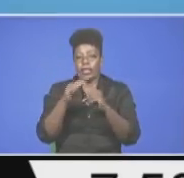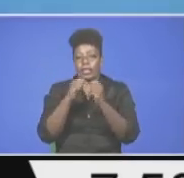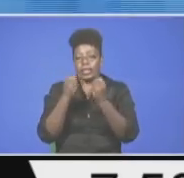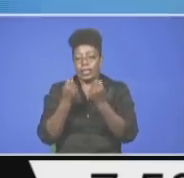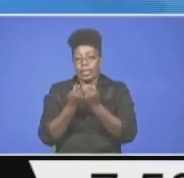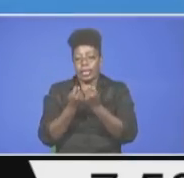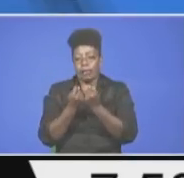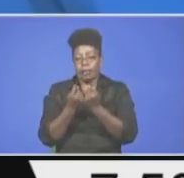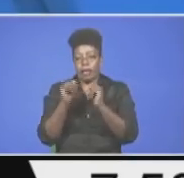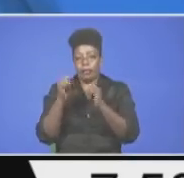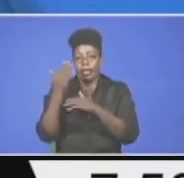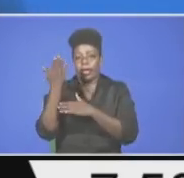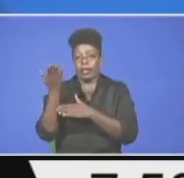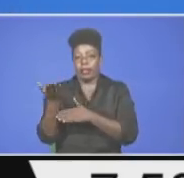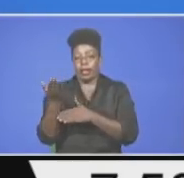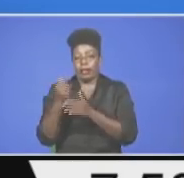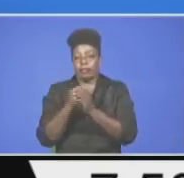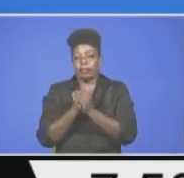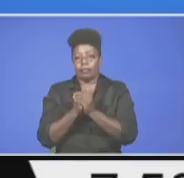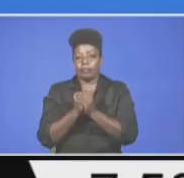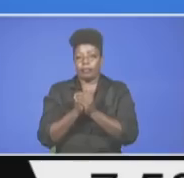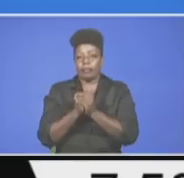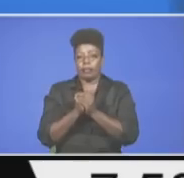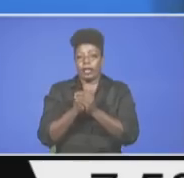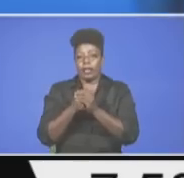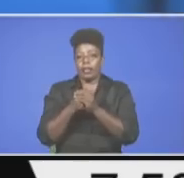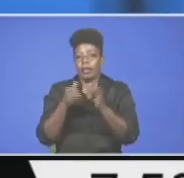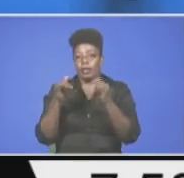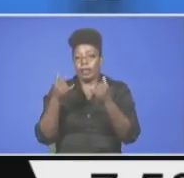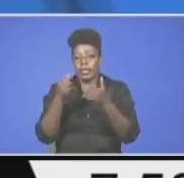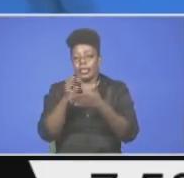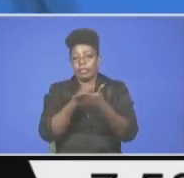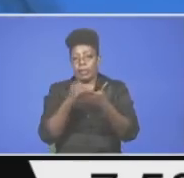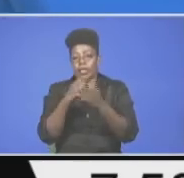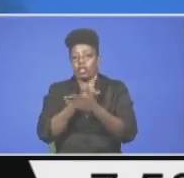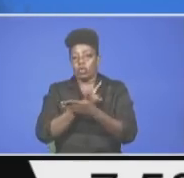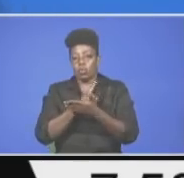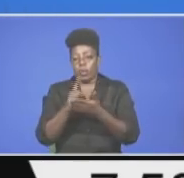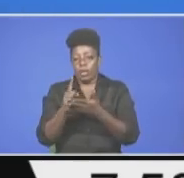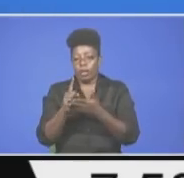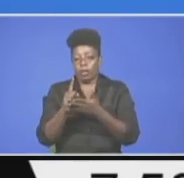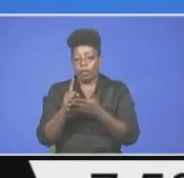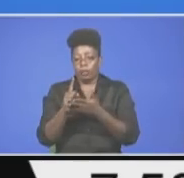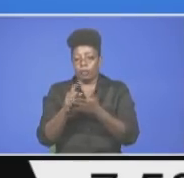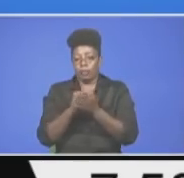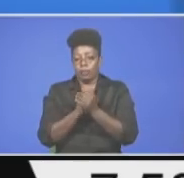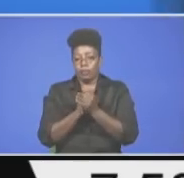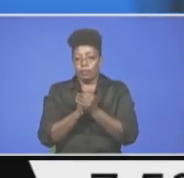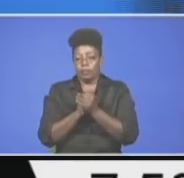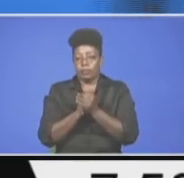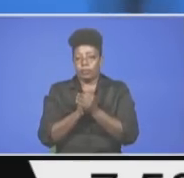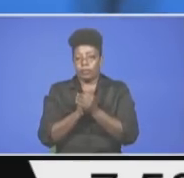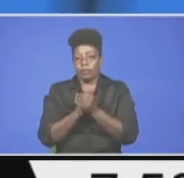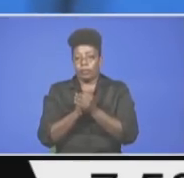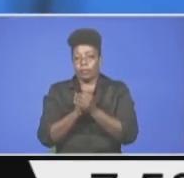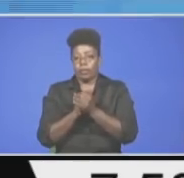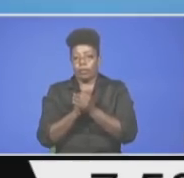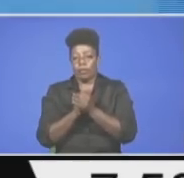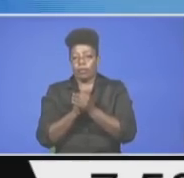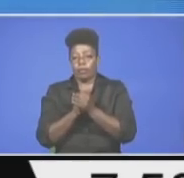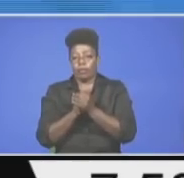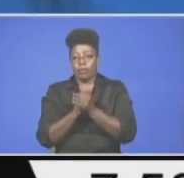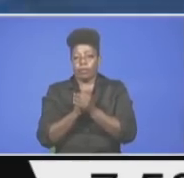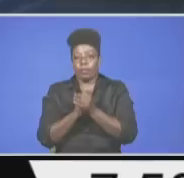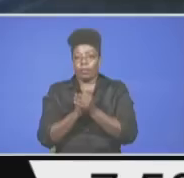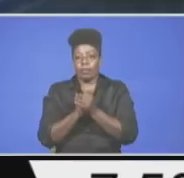Play there is suspended this week. After just 1 week of play, Driscoll already has a target on her back, having the best performance so